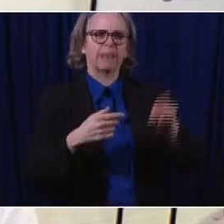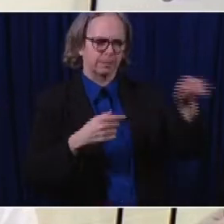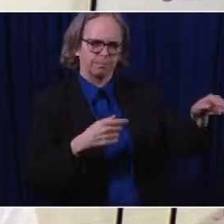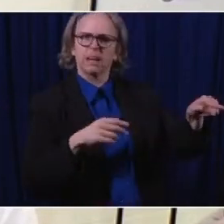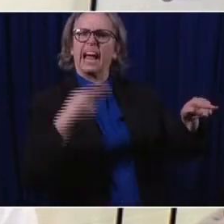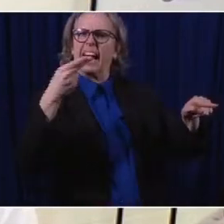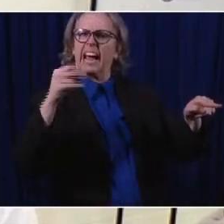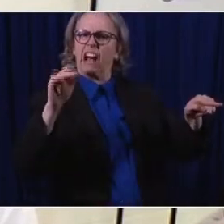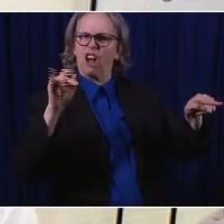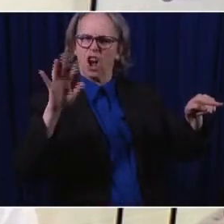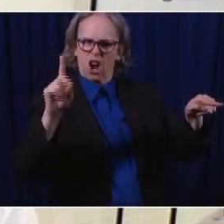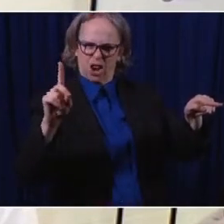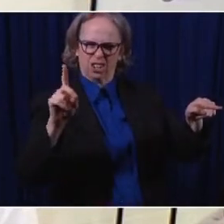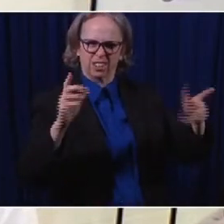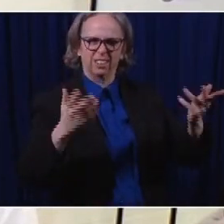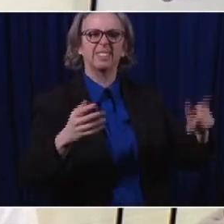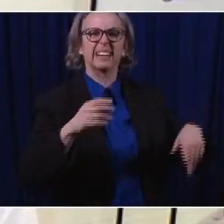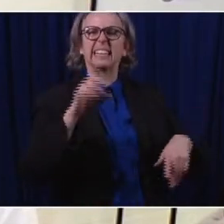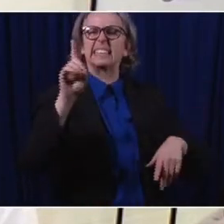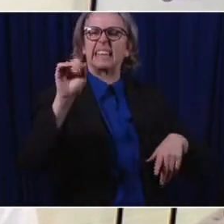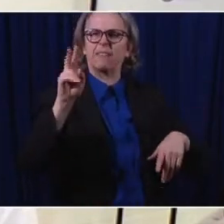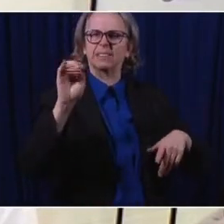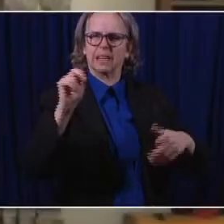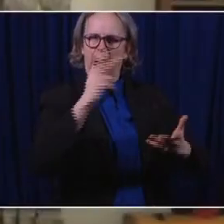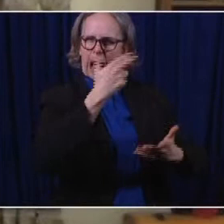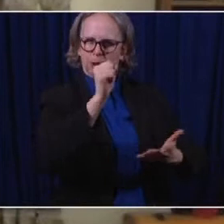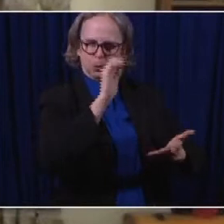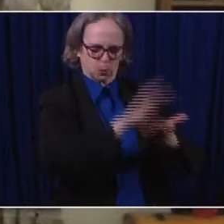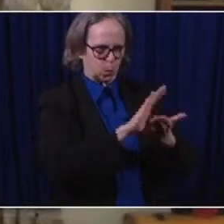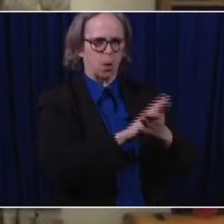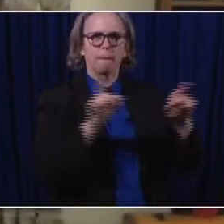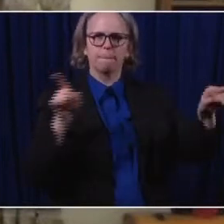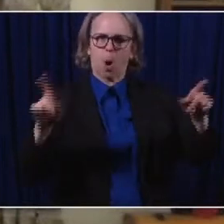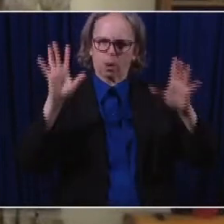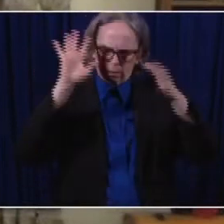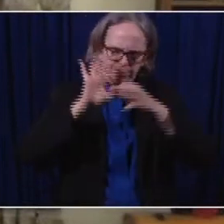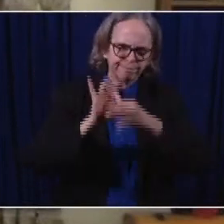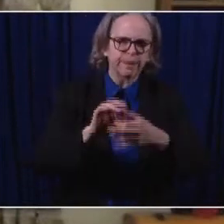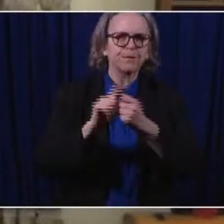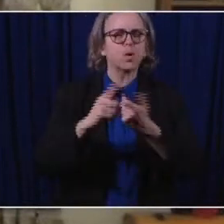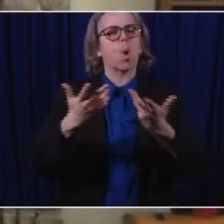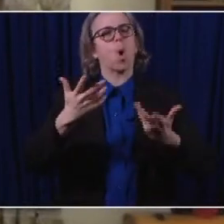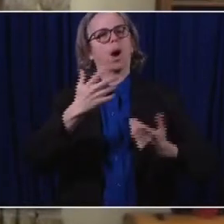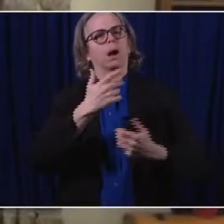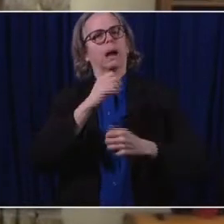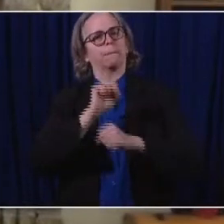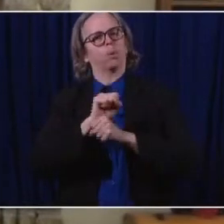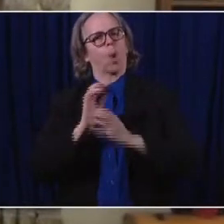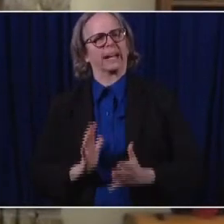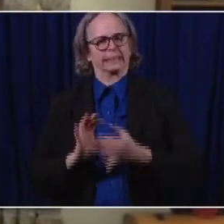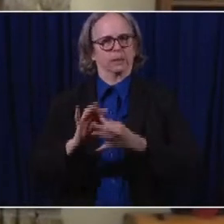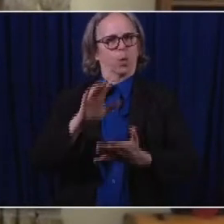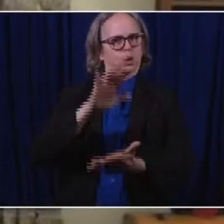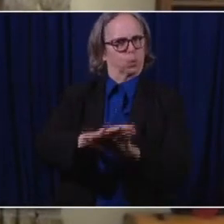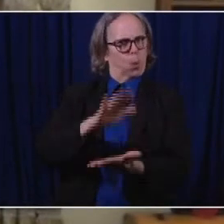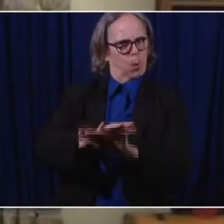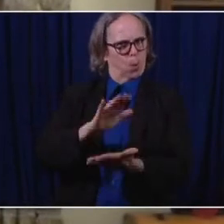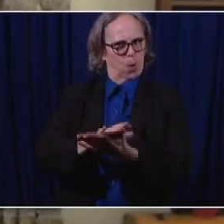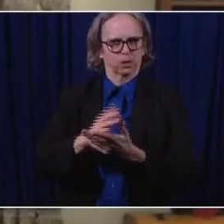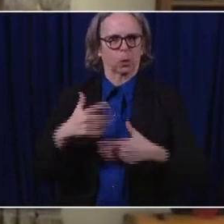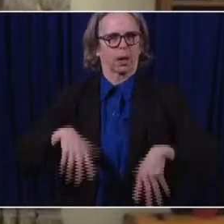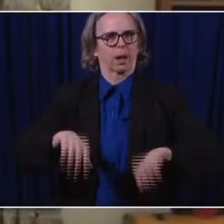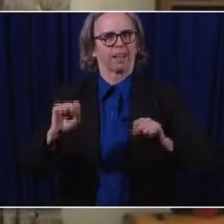15,000 educators and staff from about 150 Franklin County schools will be vaccinated. With us, we have